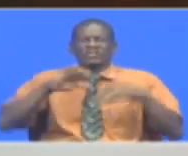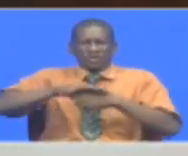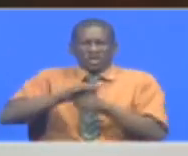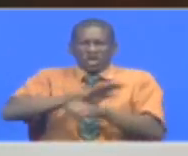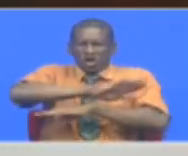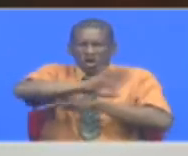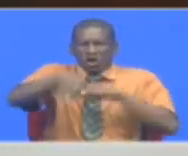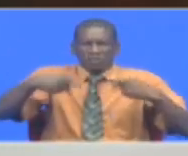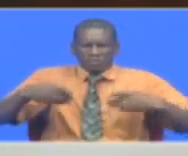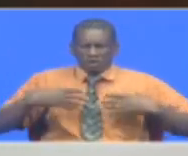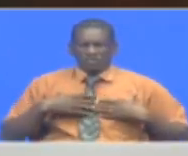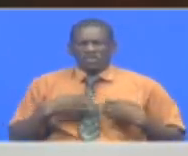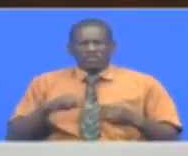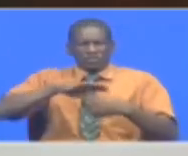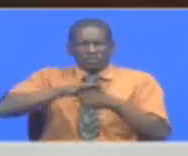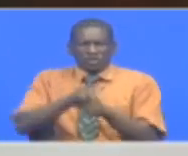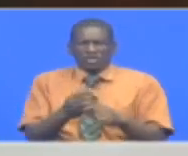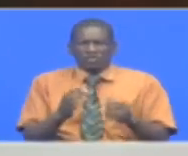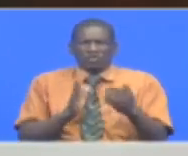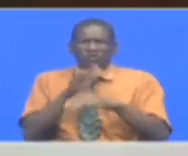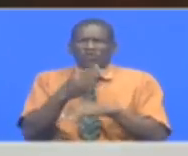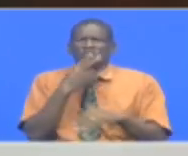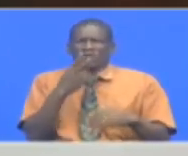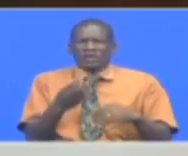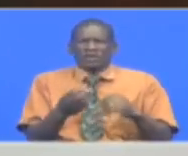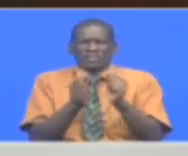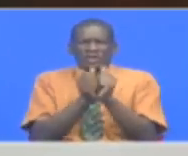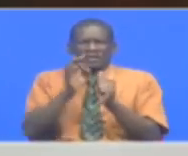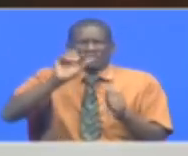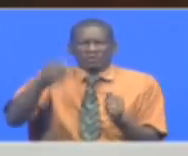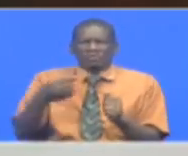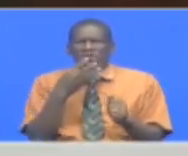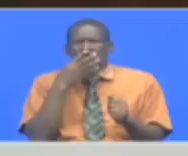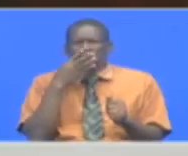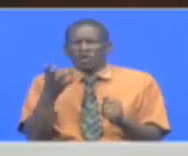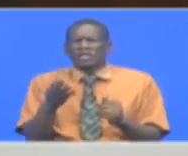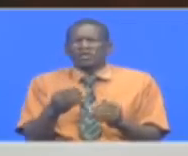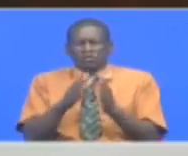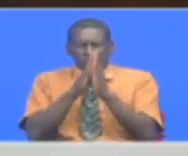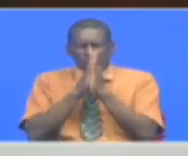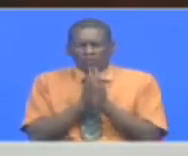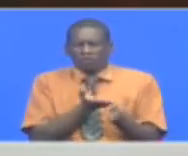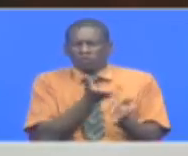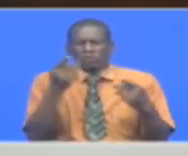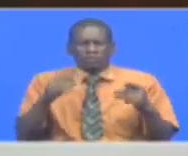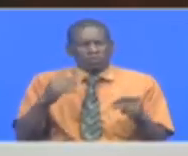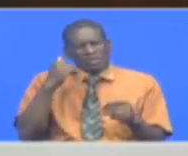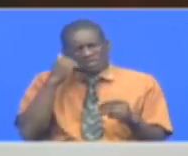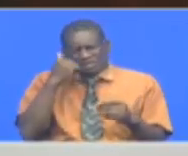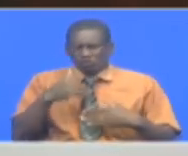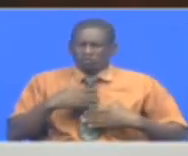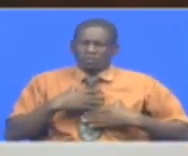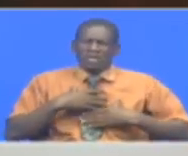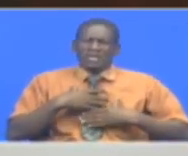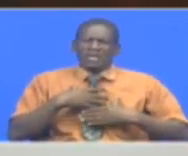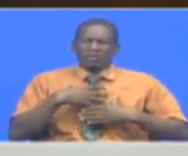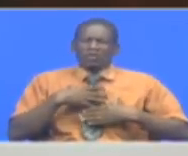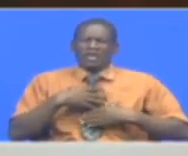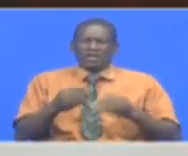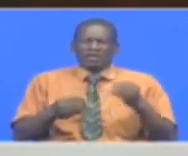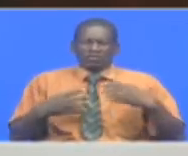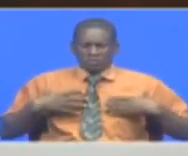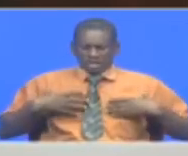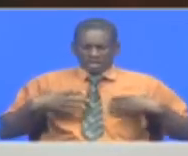recoveries stand at over 213,400. We wish quick recovery to those who have been admitted and that are